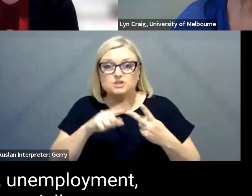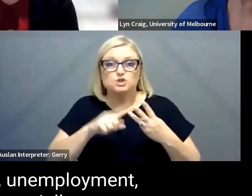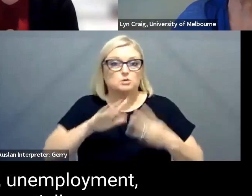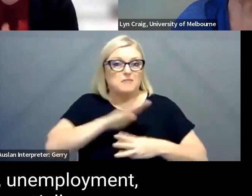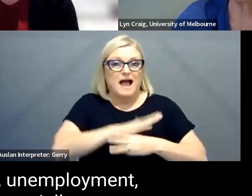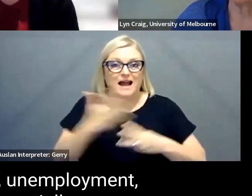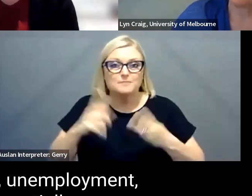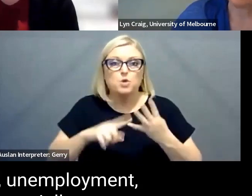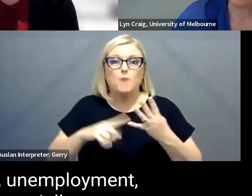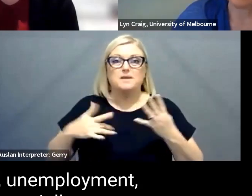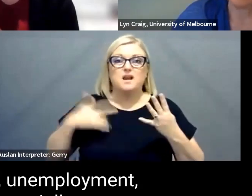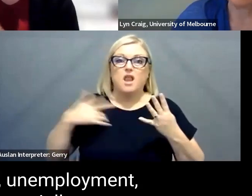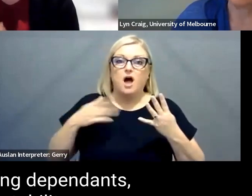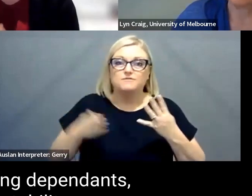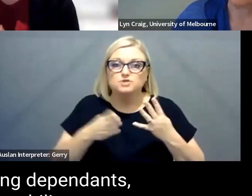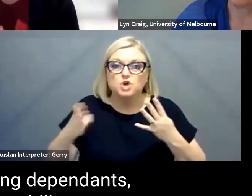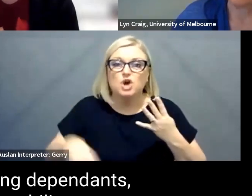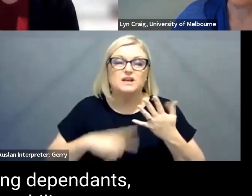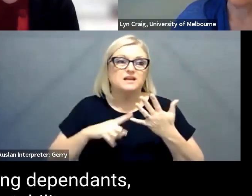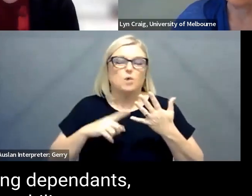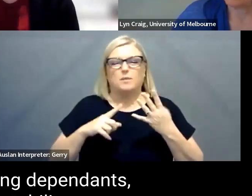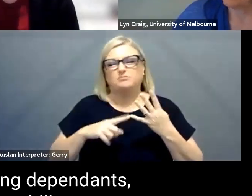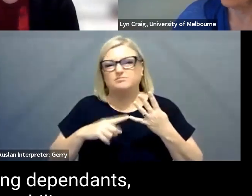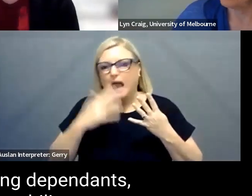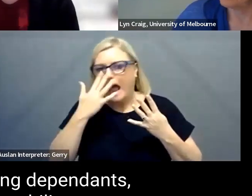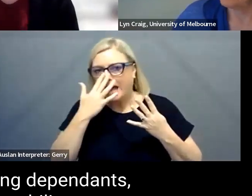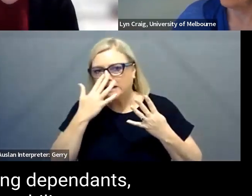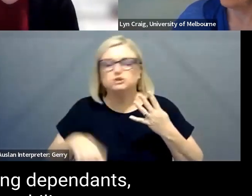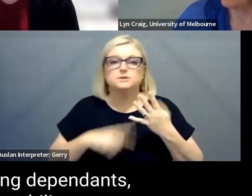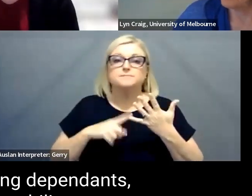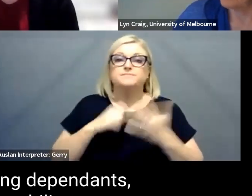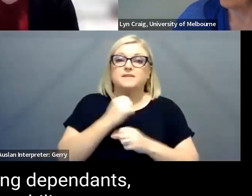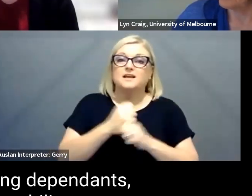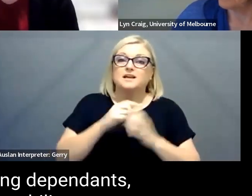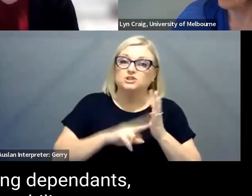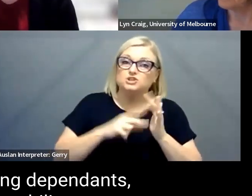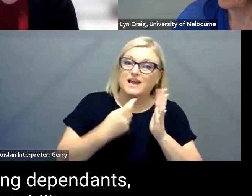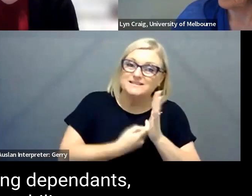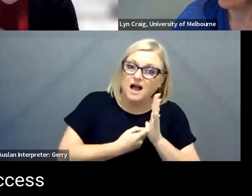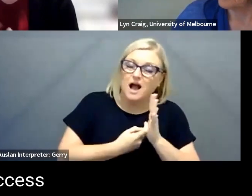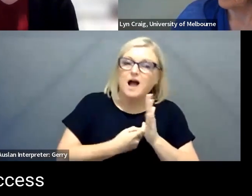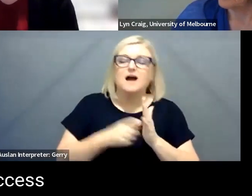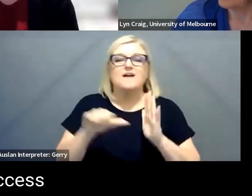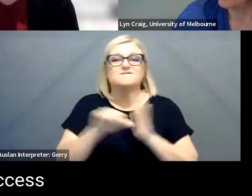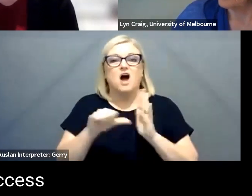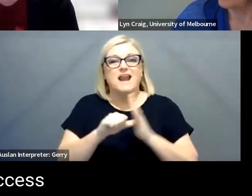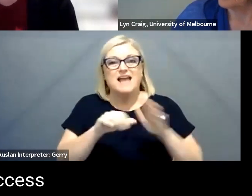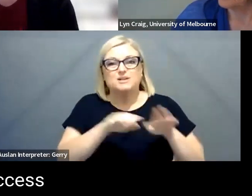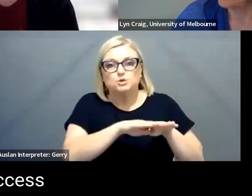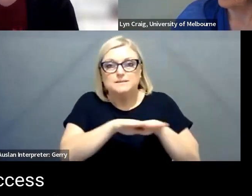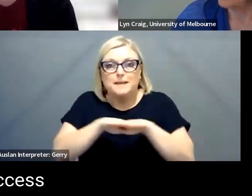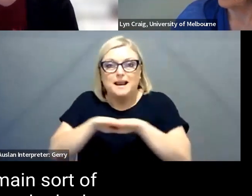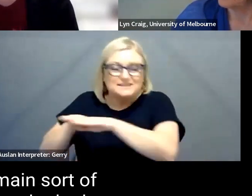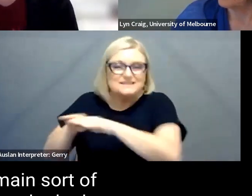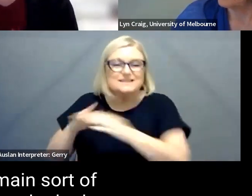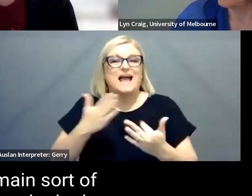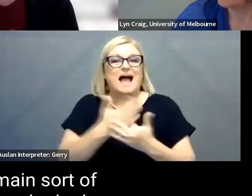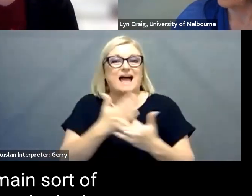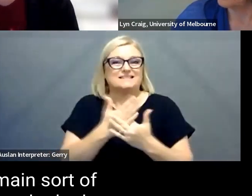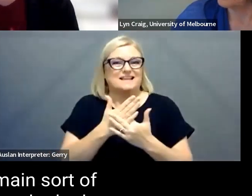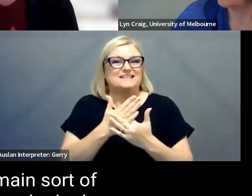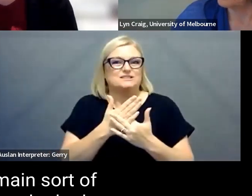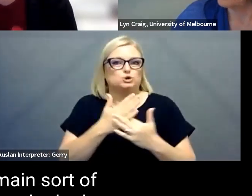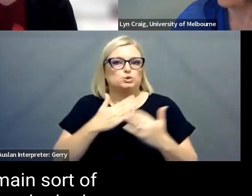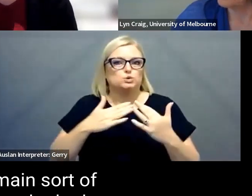life journey, essentially age, gender, supporting dependents, financial stability, and access to social support. So the main